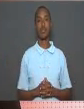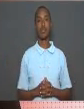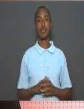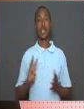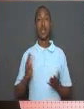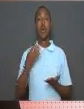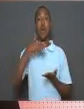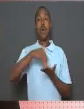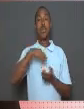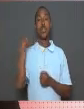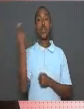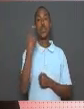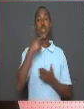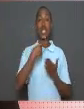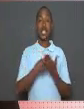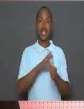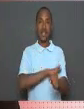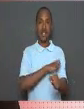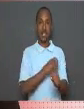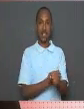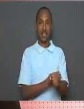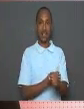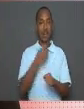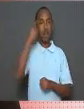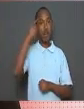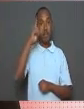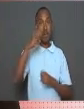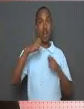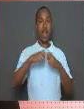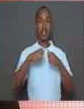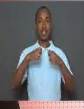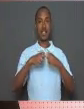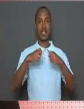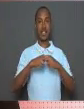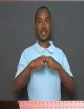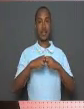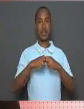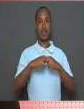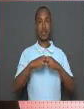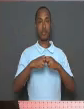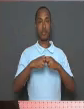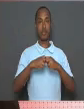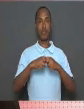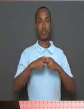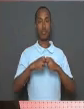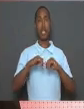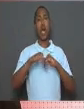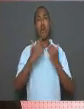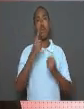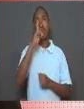We also use this energy for electricity. How?